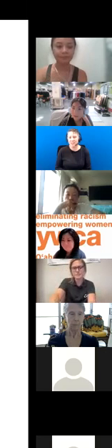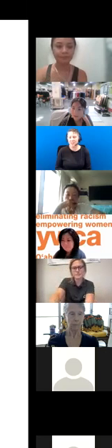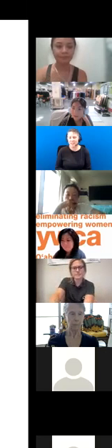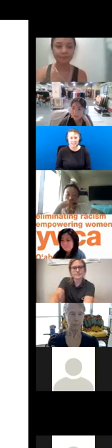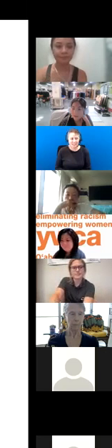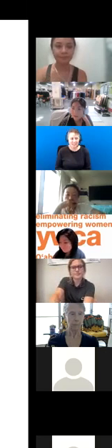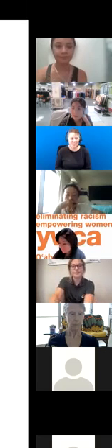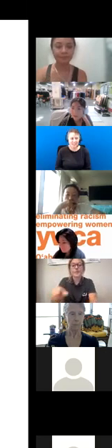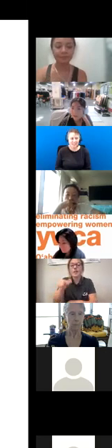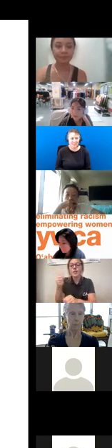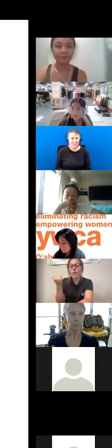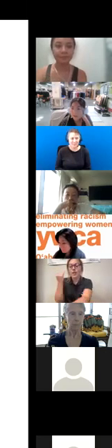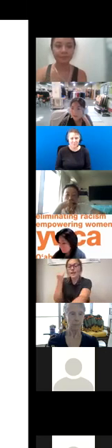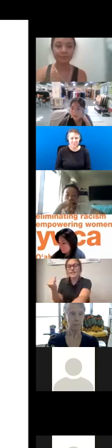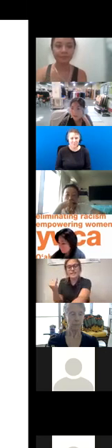So that's sort of the idea.